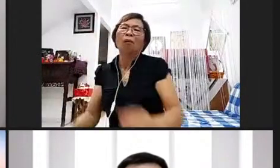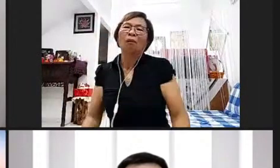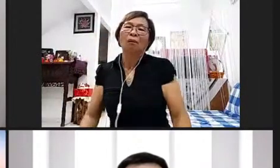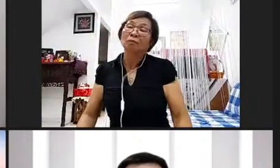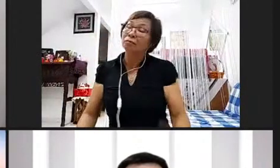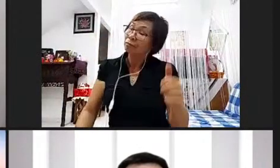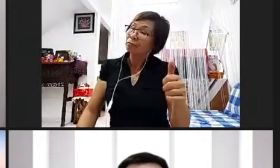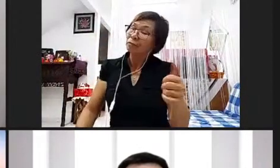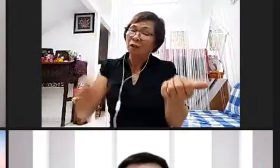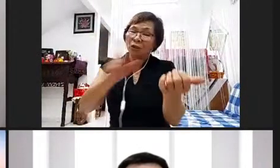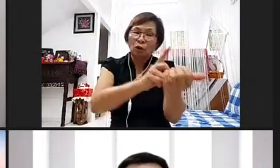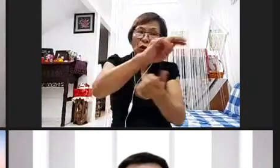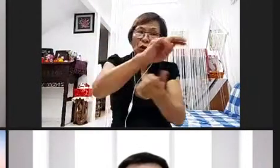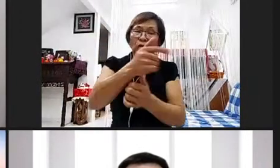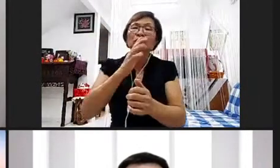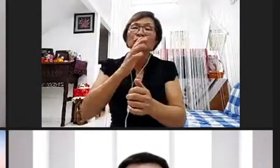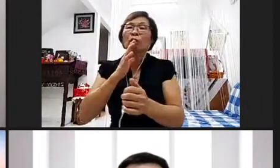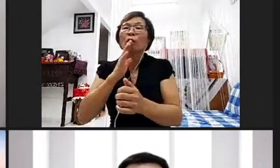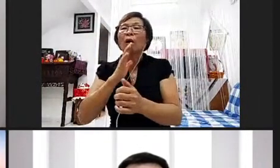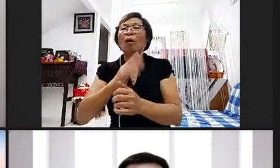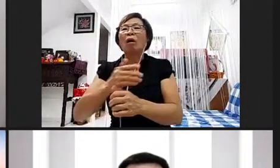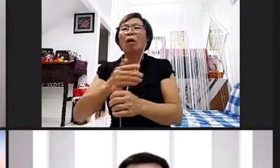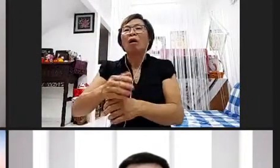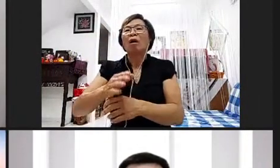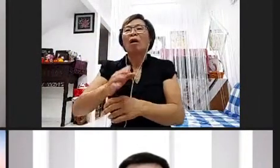Dr. Ong spoke about right speech,